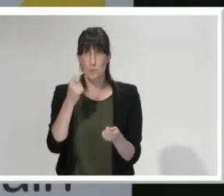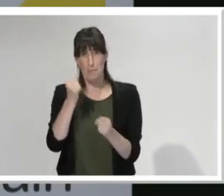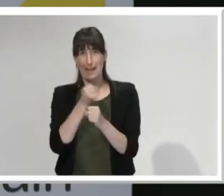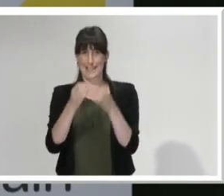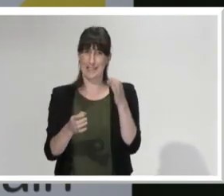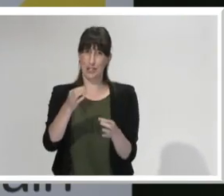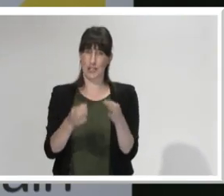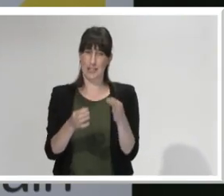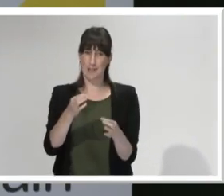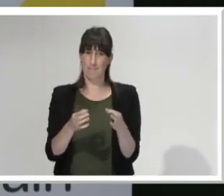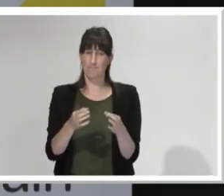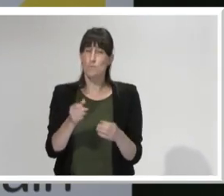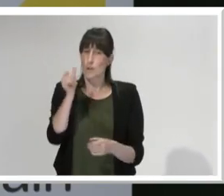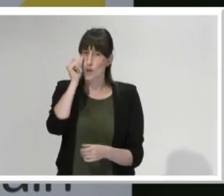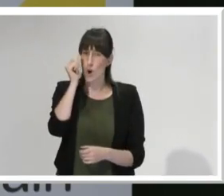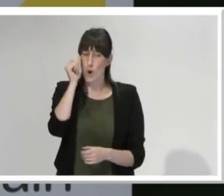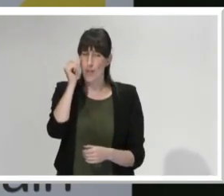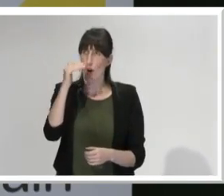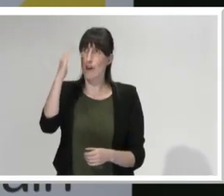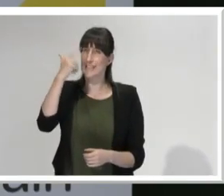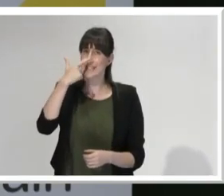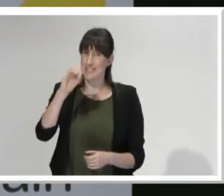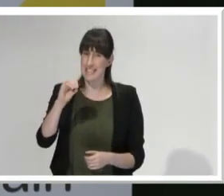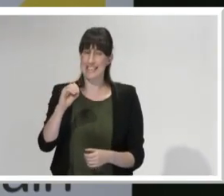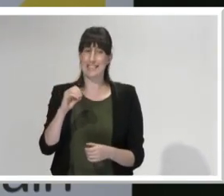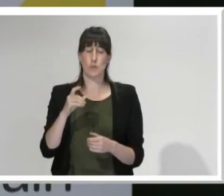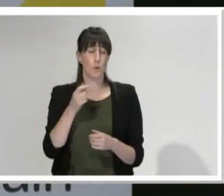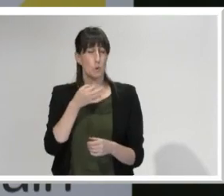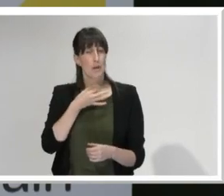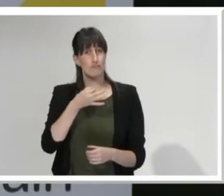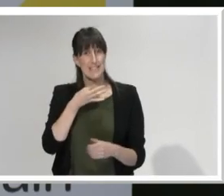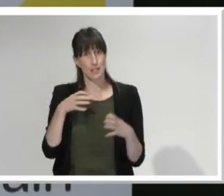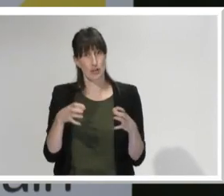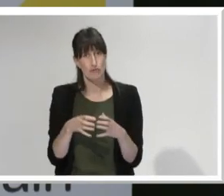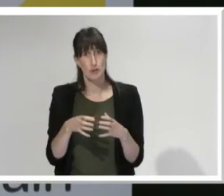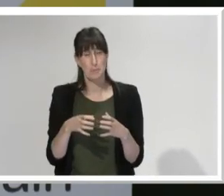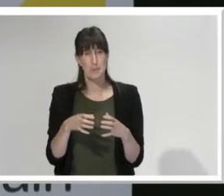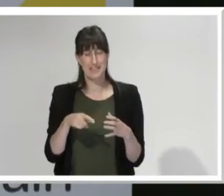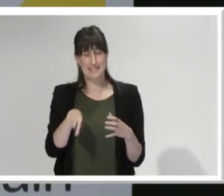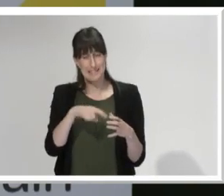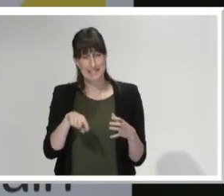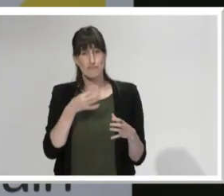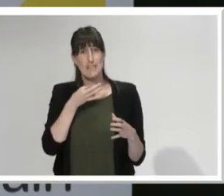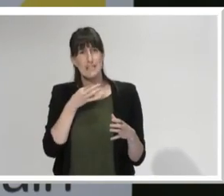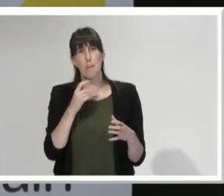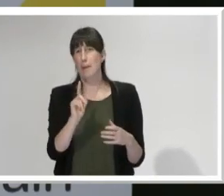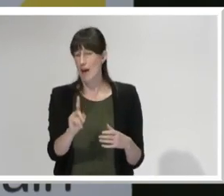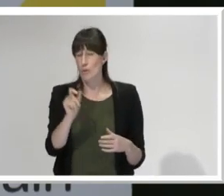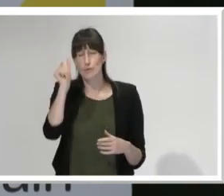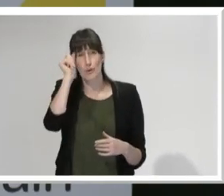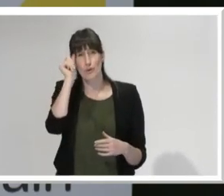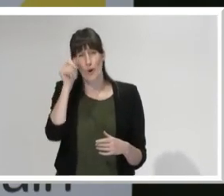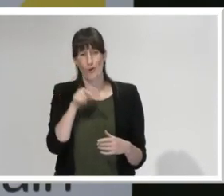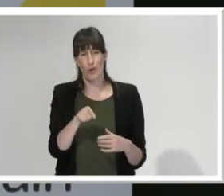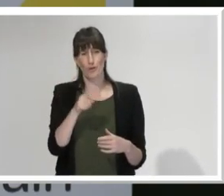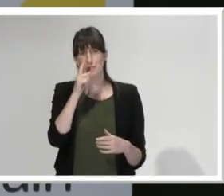that group is at risk, but we also know that that is a group that is at risk from loneliness and